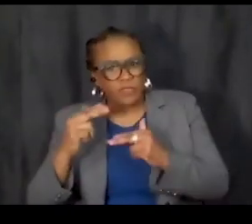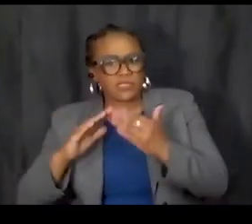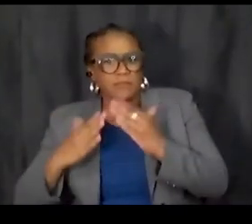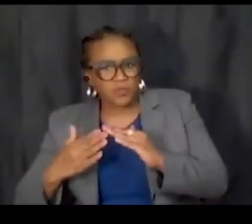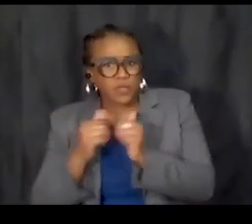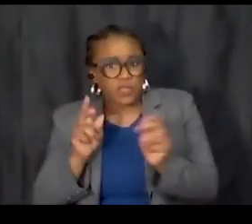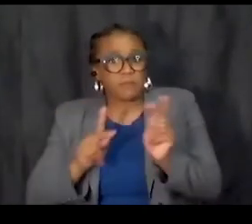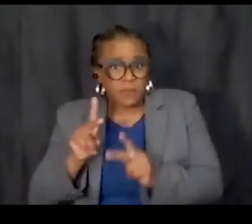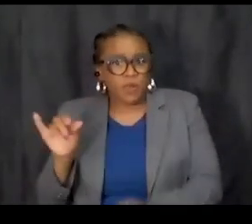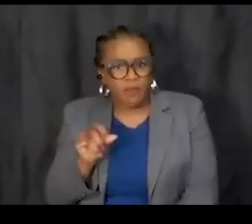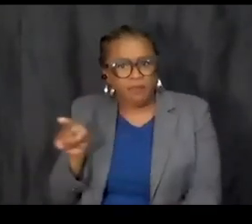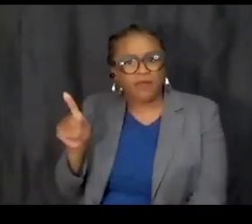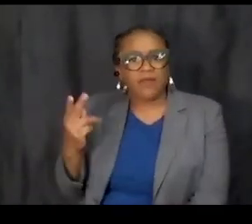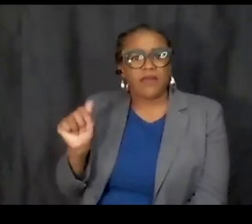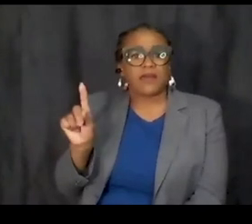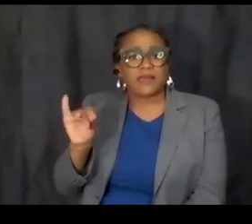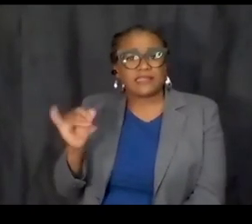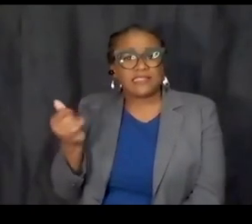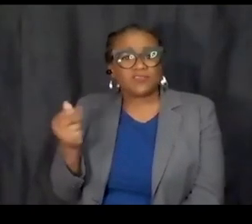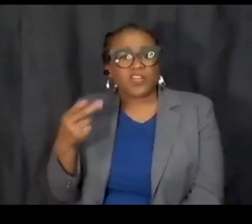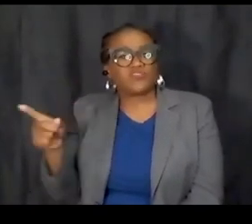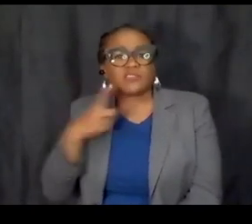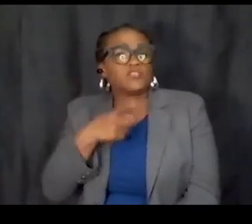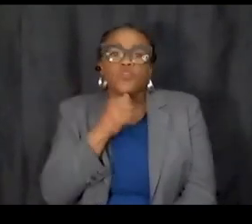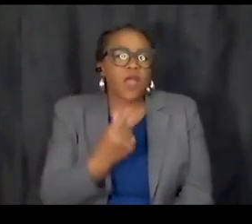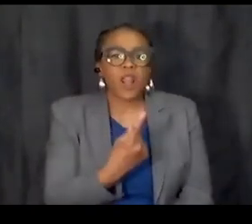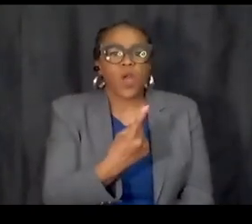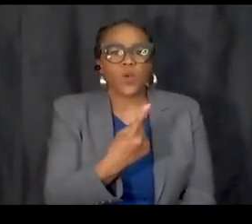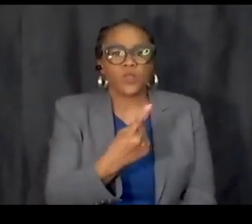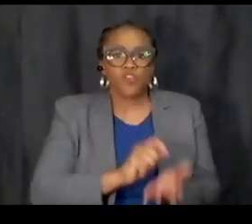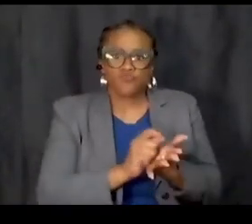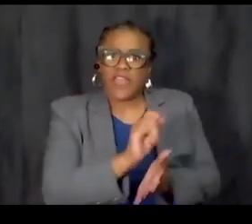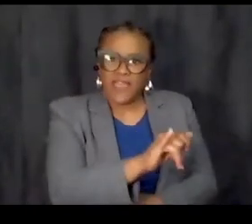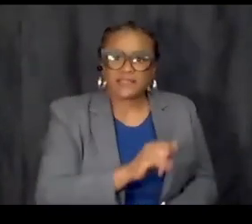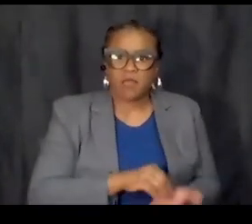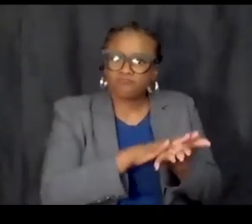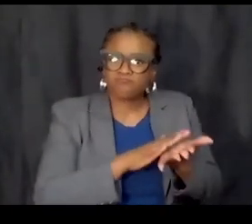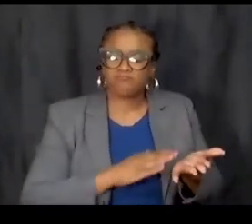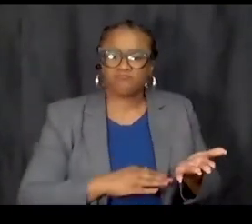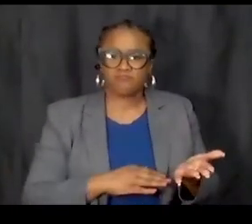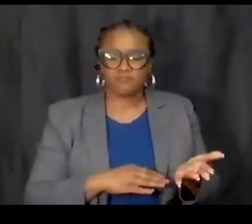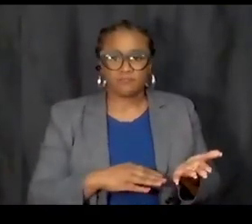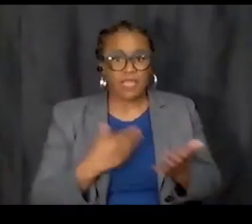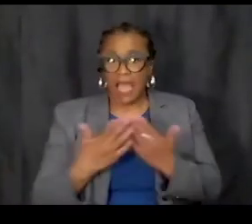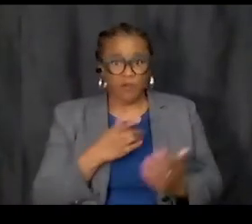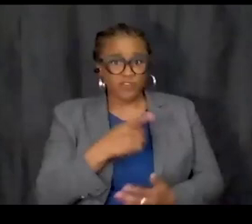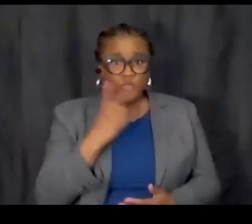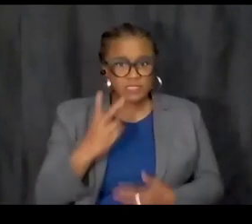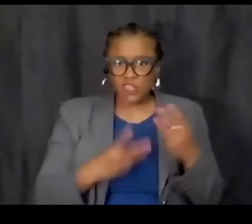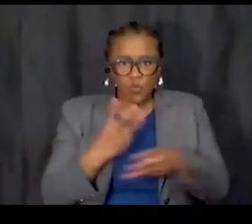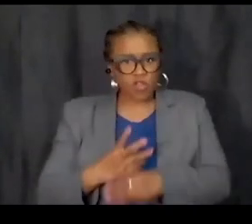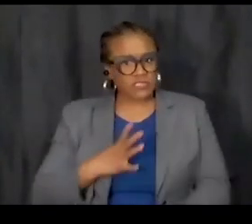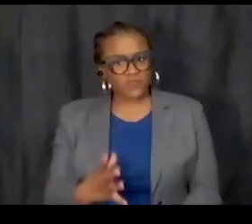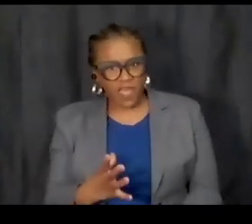say, you're not alone. You know, write that thing down. However you see the world is just fine. You know, I could get